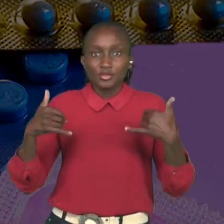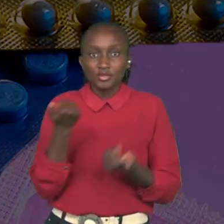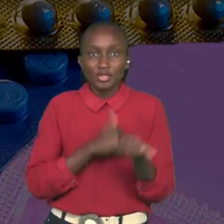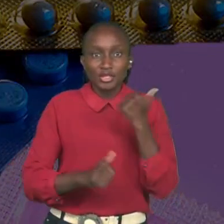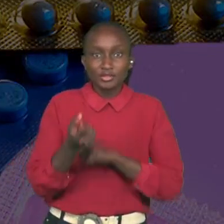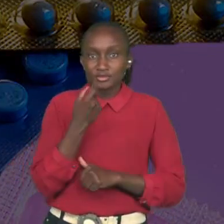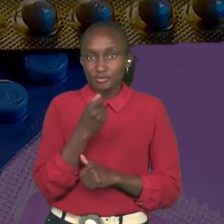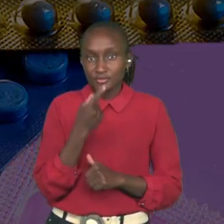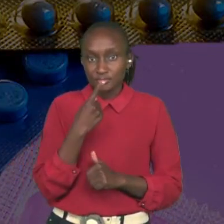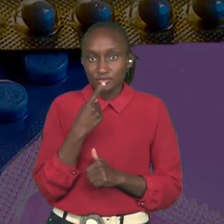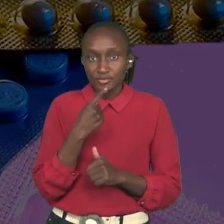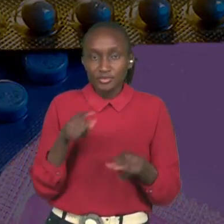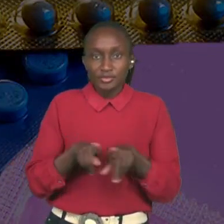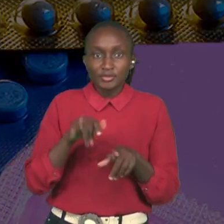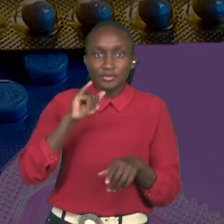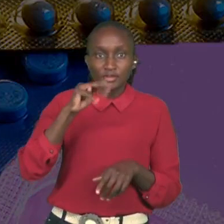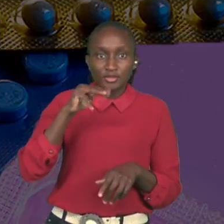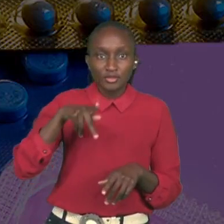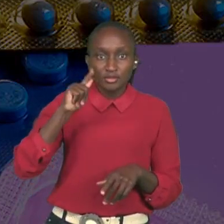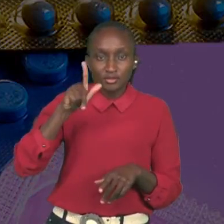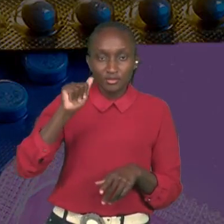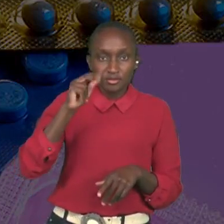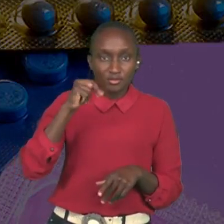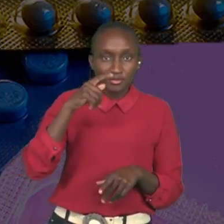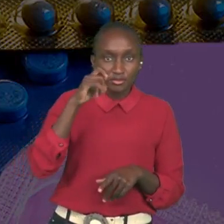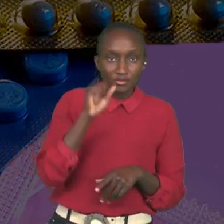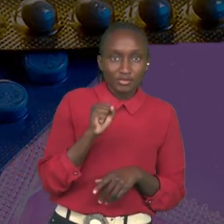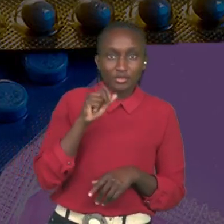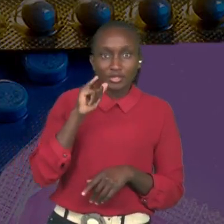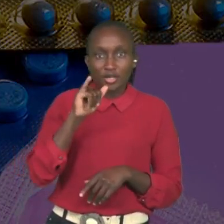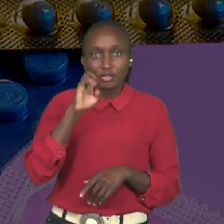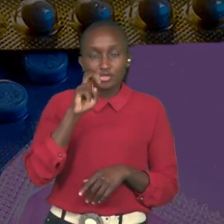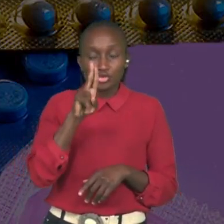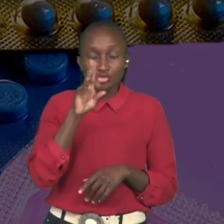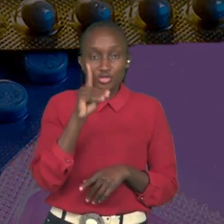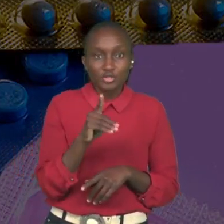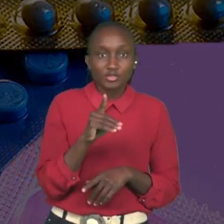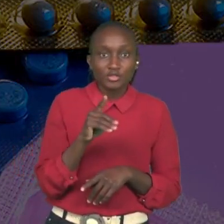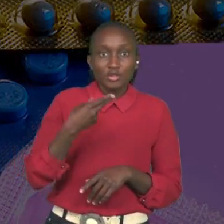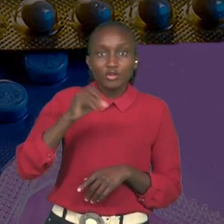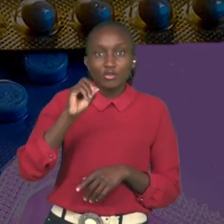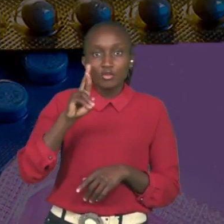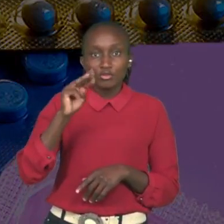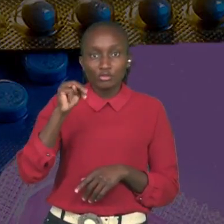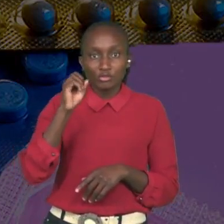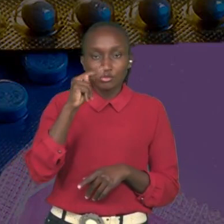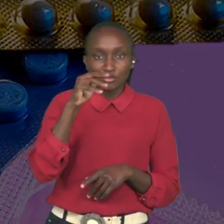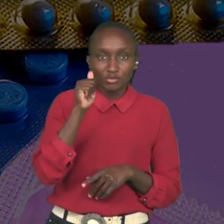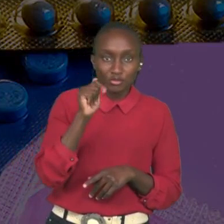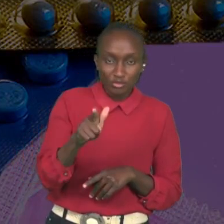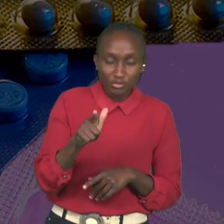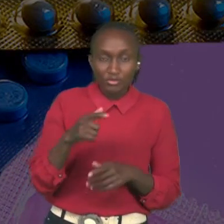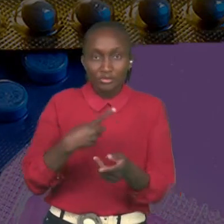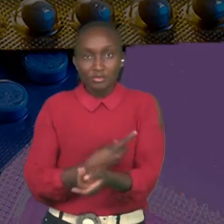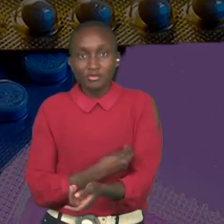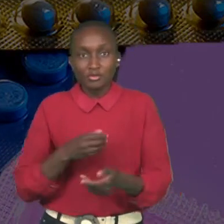contraception, such as the implants or intrauterine device, hormonal contraceptives, such as the pill, injection barrier